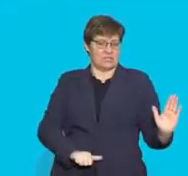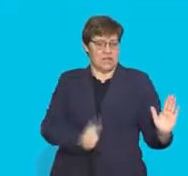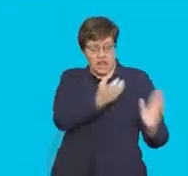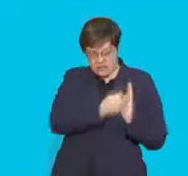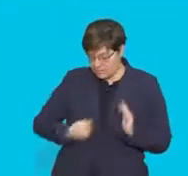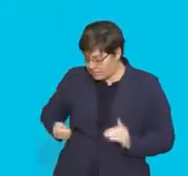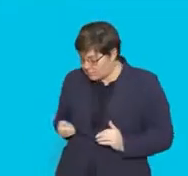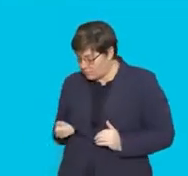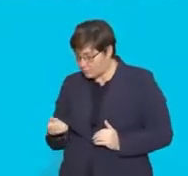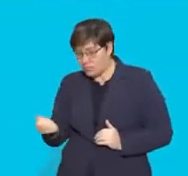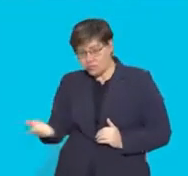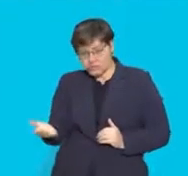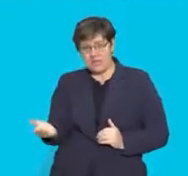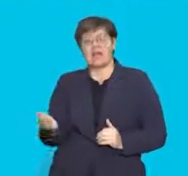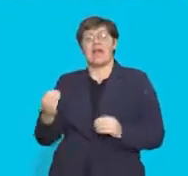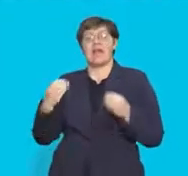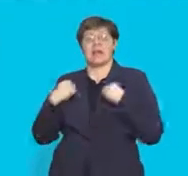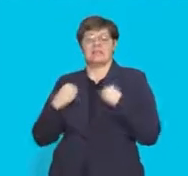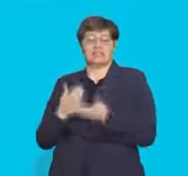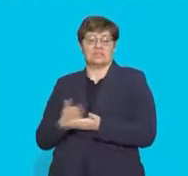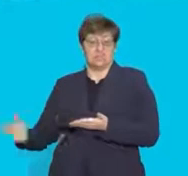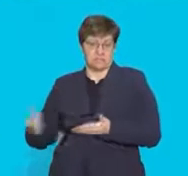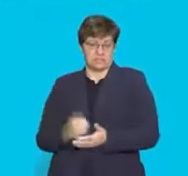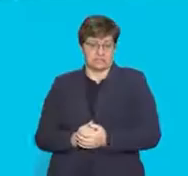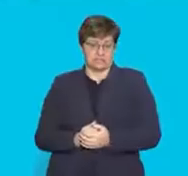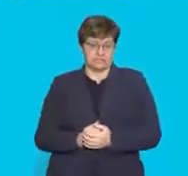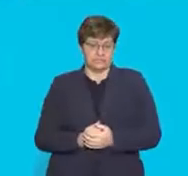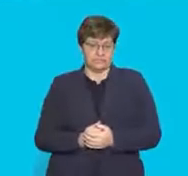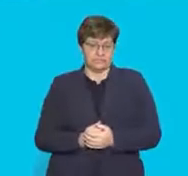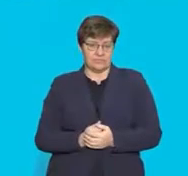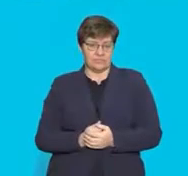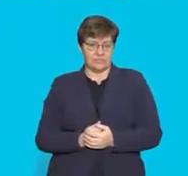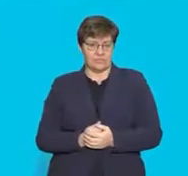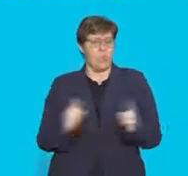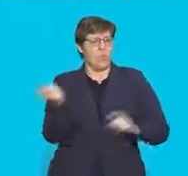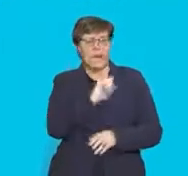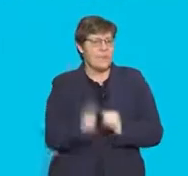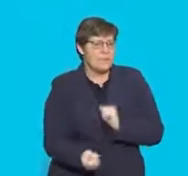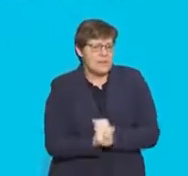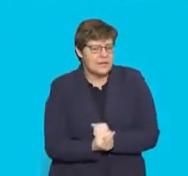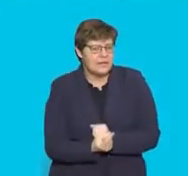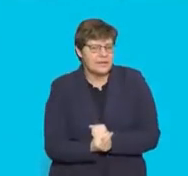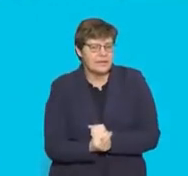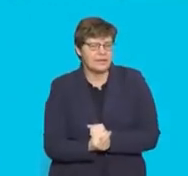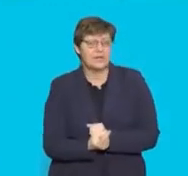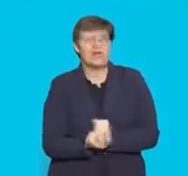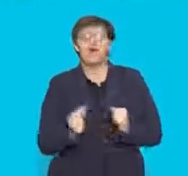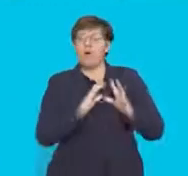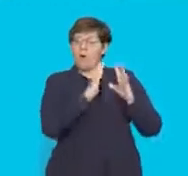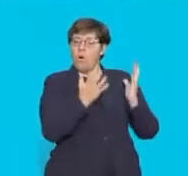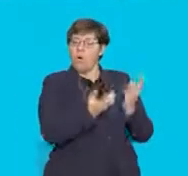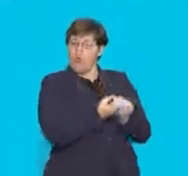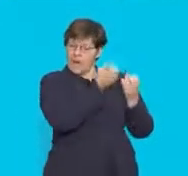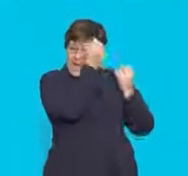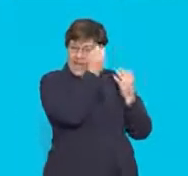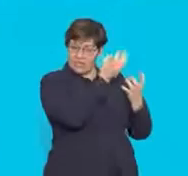and transferring it where? To asset disposal. Notice something is happening here. What is happening? You're transferring all